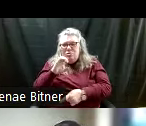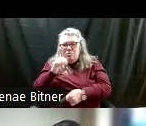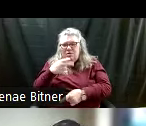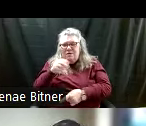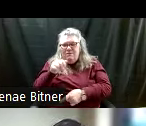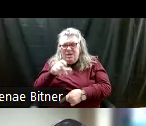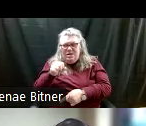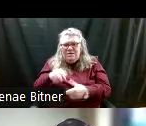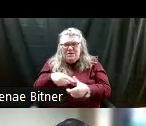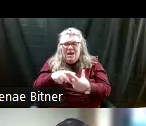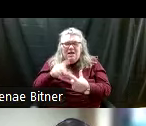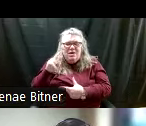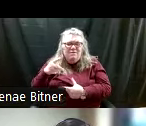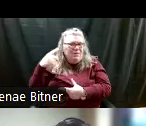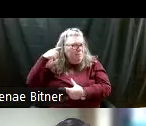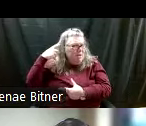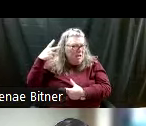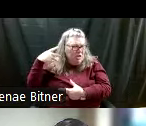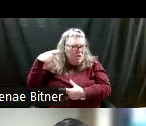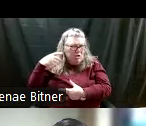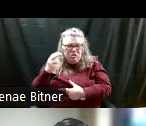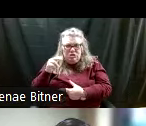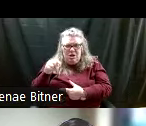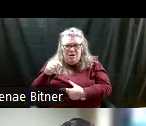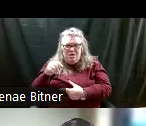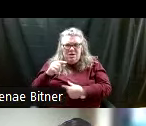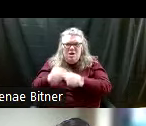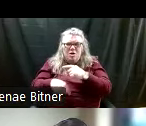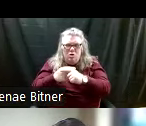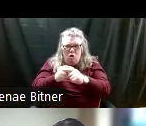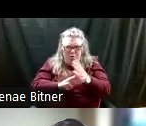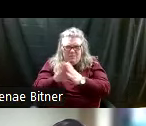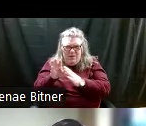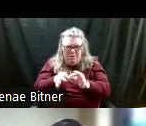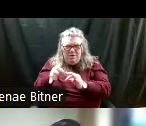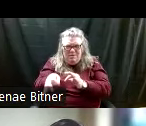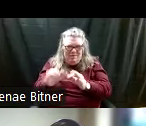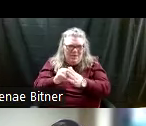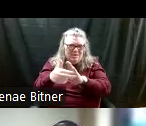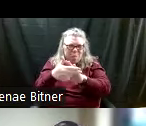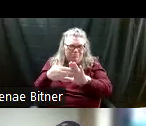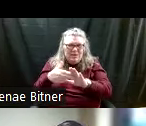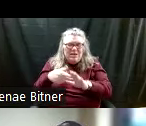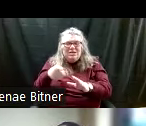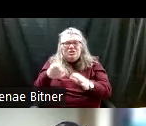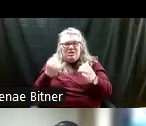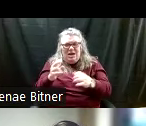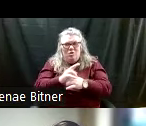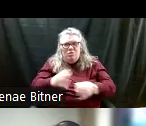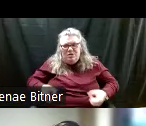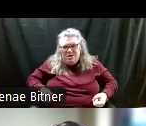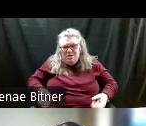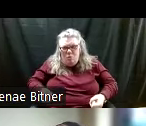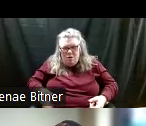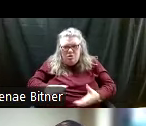shunt. Um, and I would say probably global development delays is what she's classified as. She currently uses a wheelchair, is learning